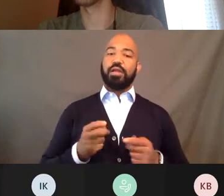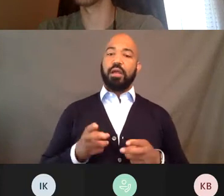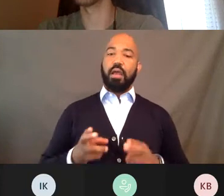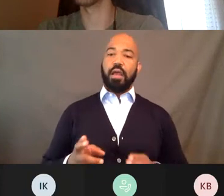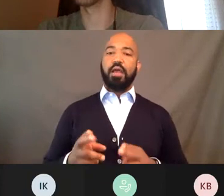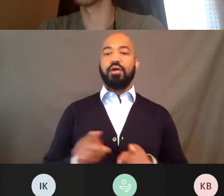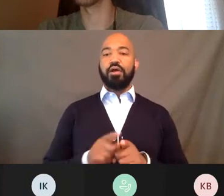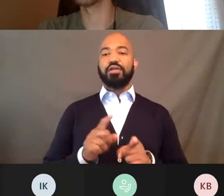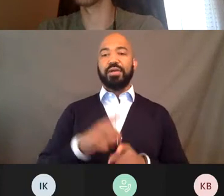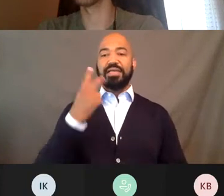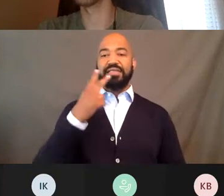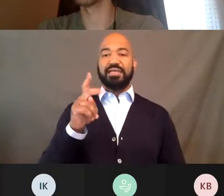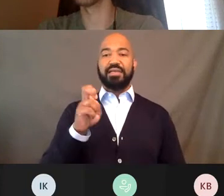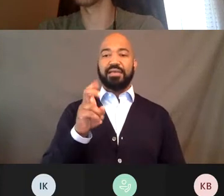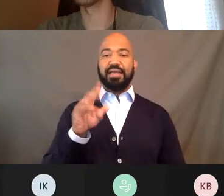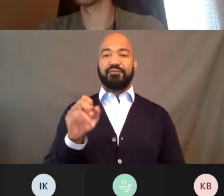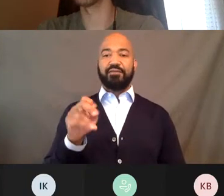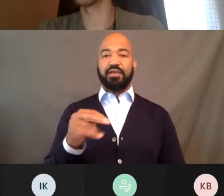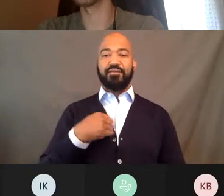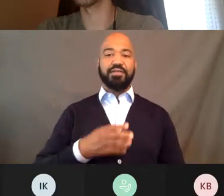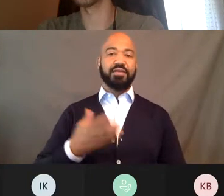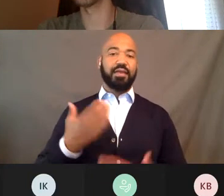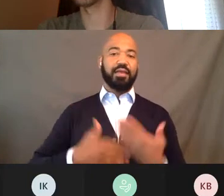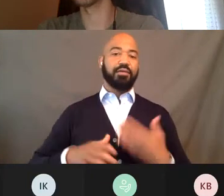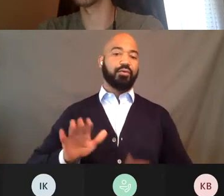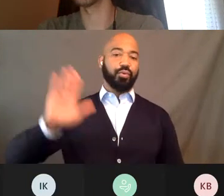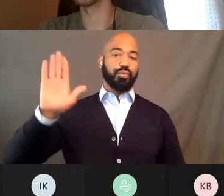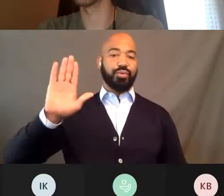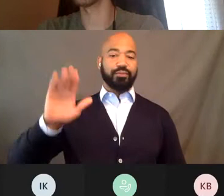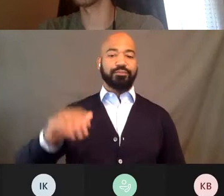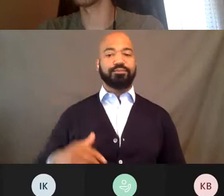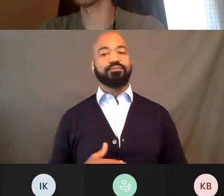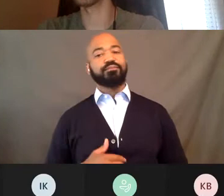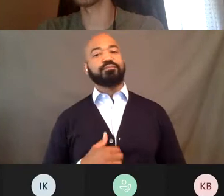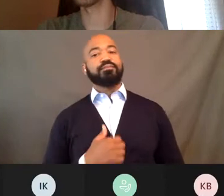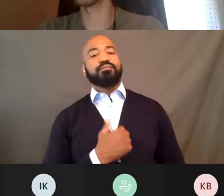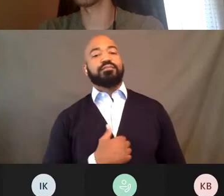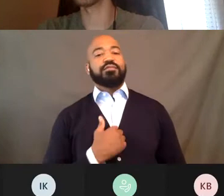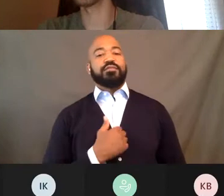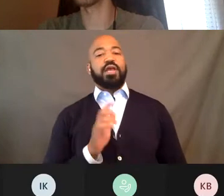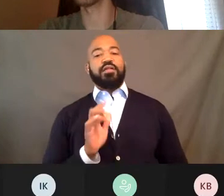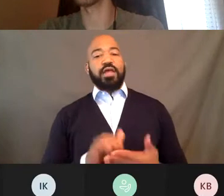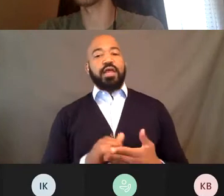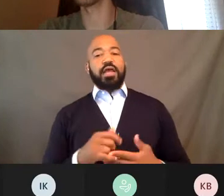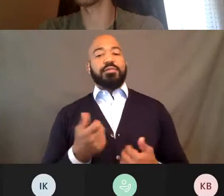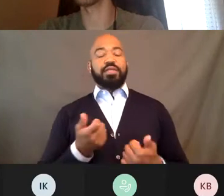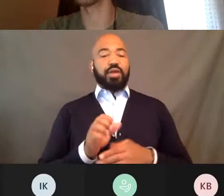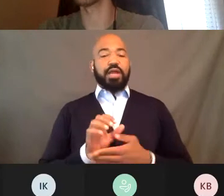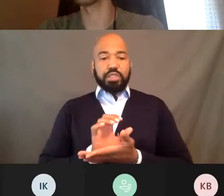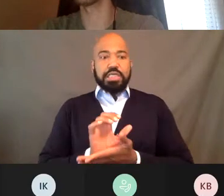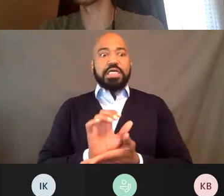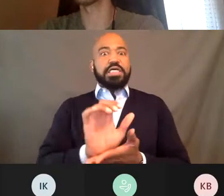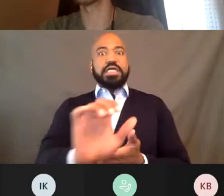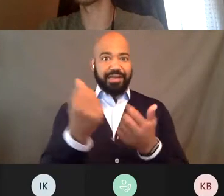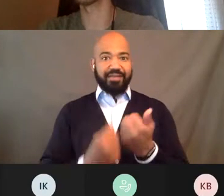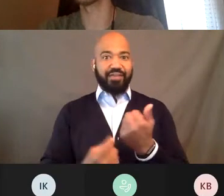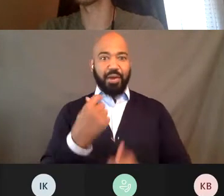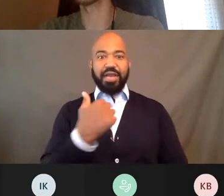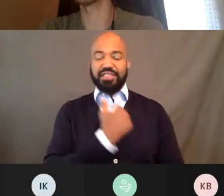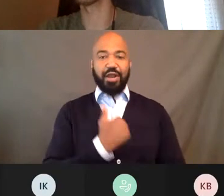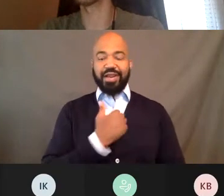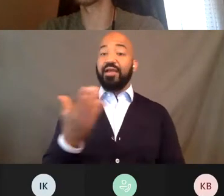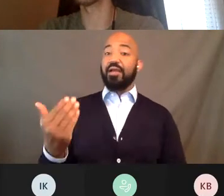has his hand raised, so I didn't want to miss that. Sorry. Sorry about that. I'm just steamrolling everyone. I'm so sorry. Kevin, what do you